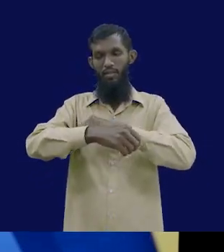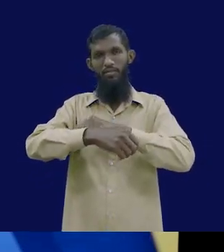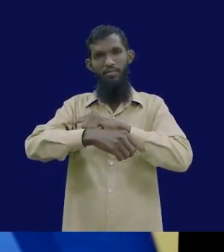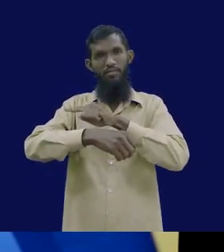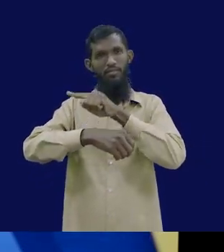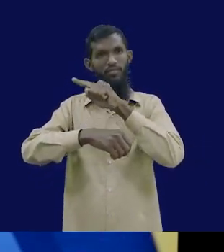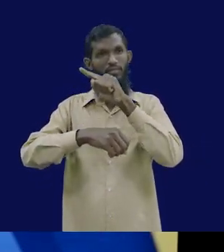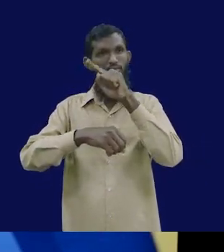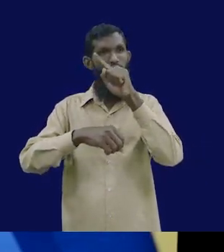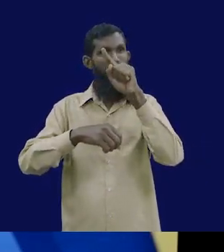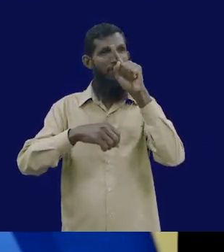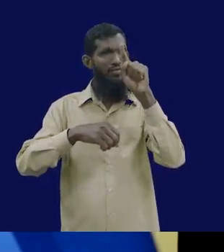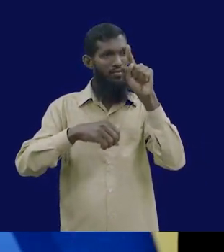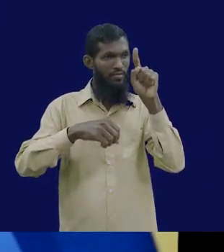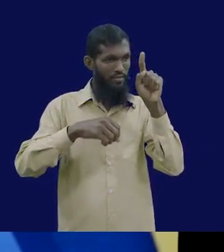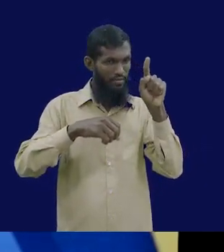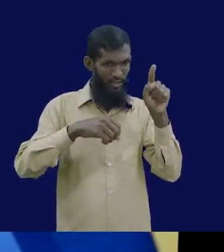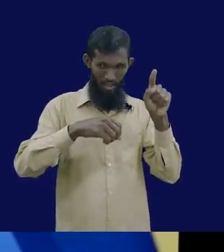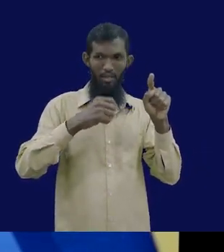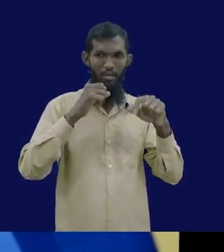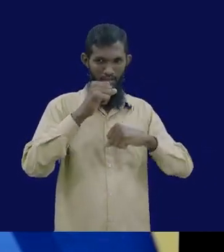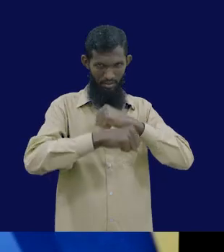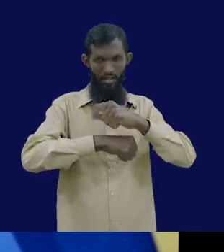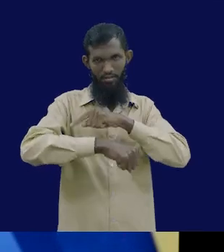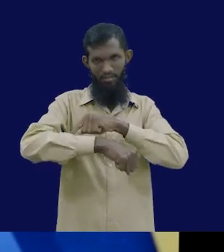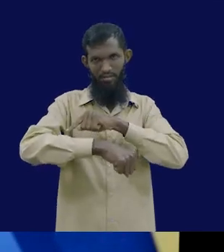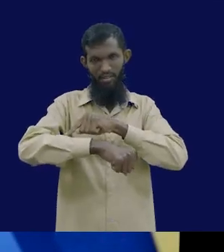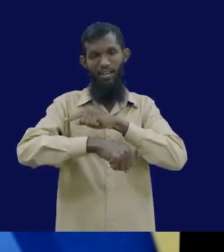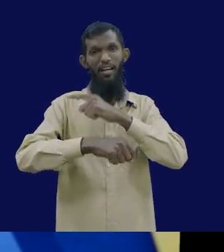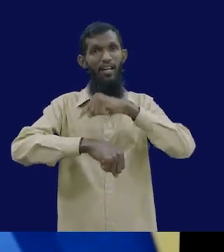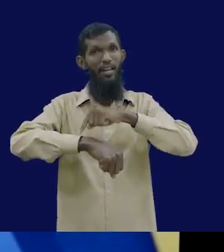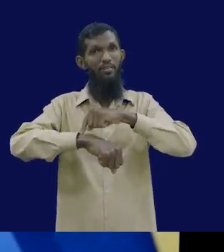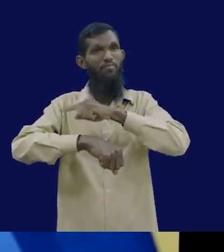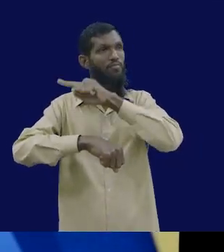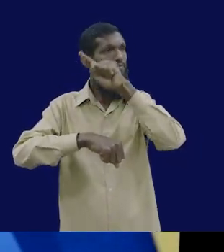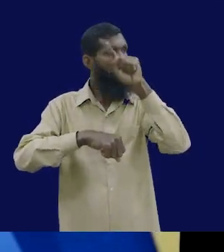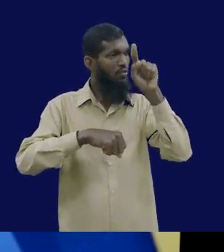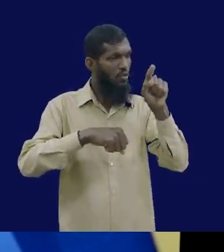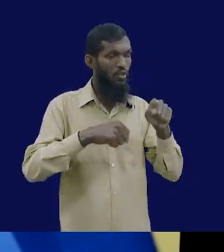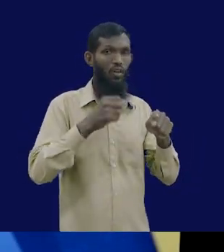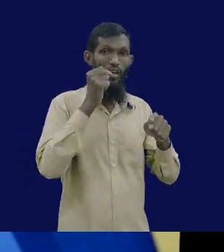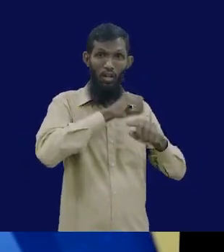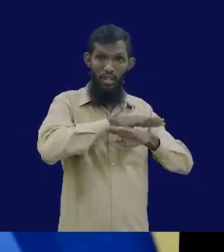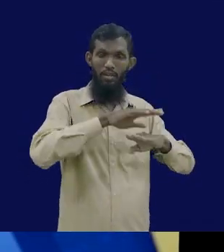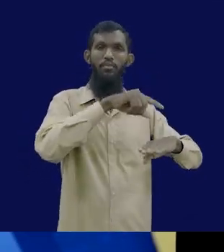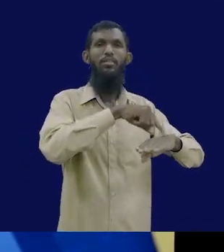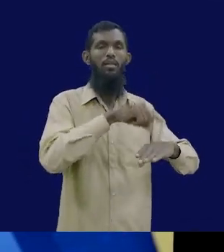them from the time we start fasting until our fast ends.